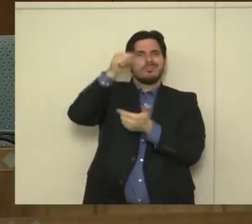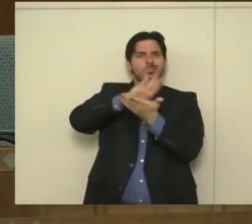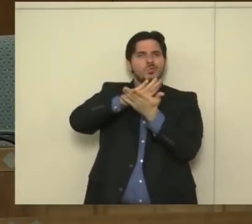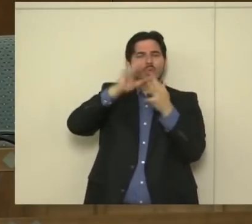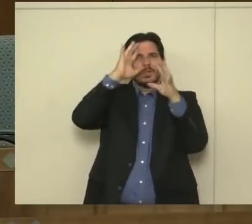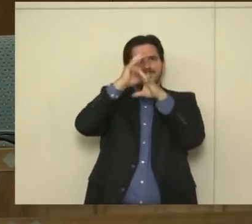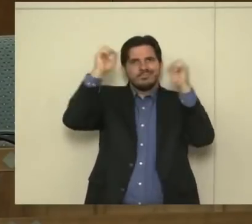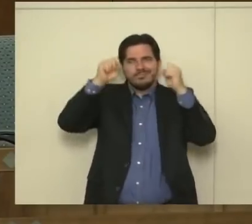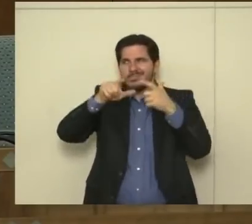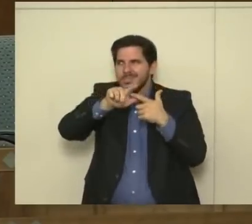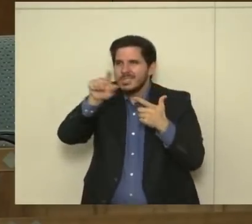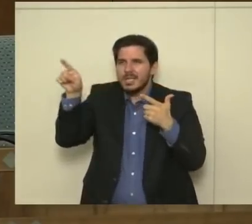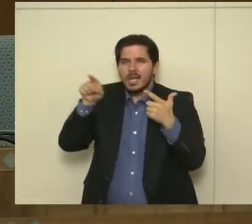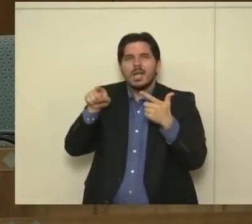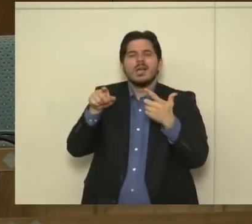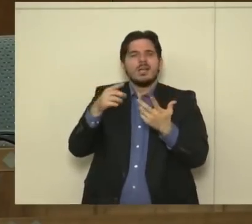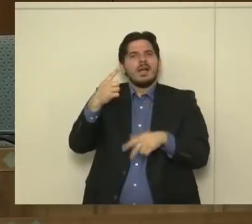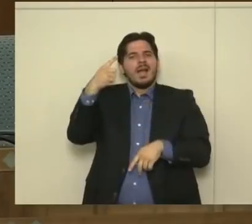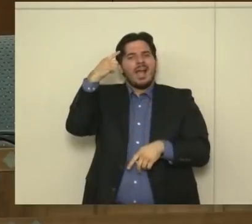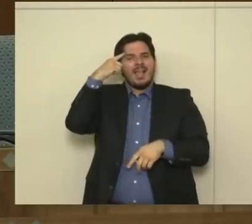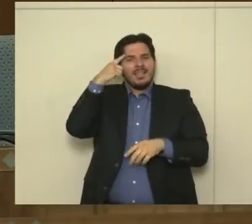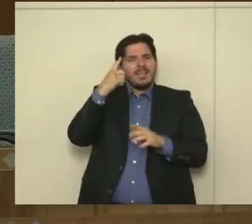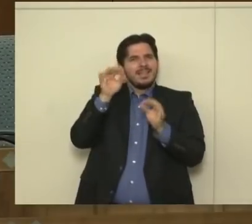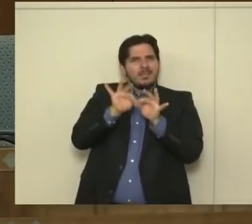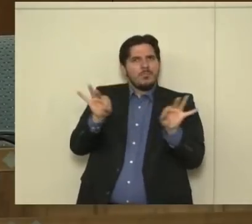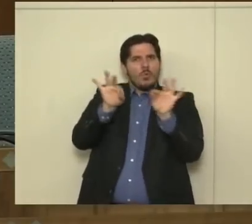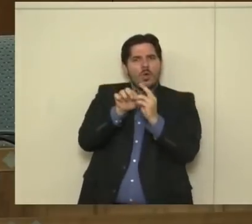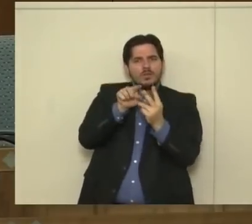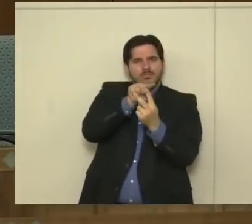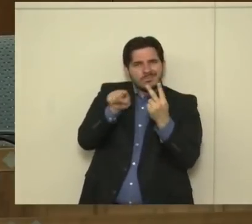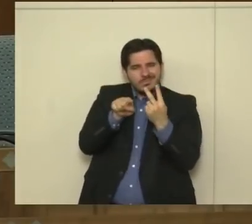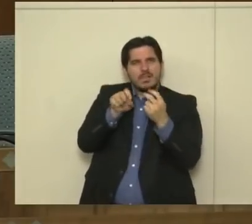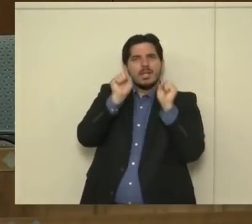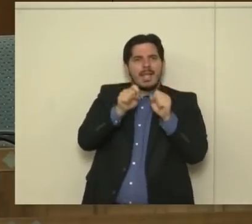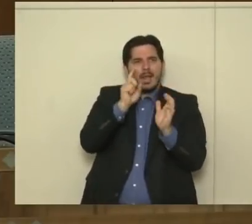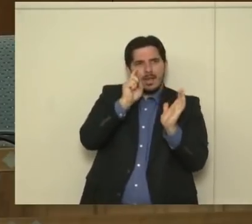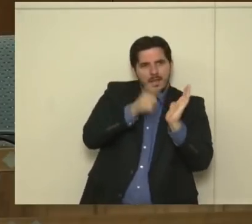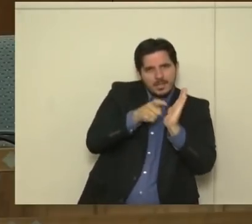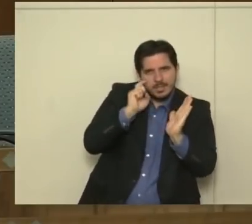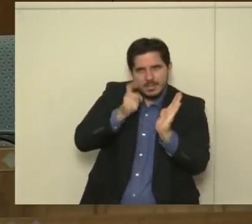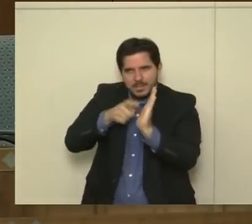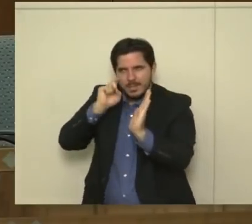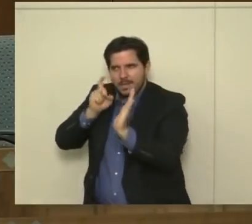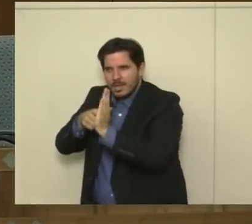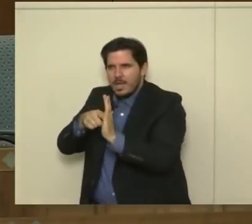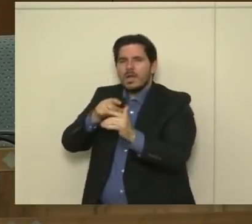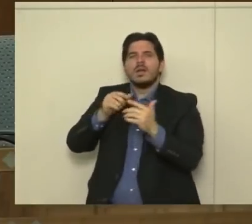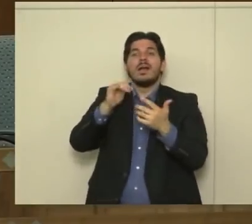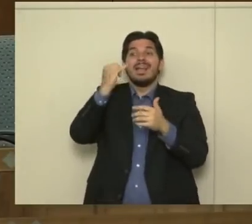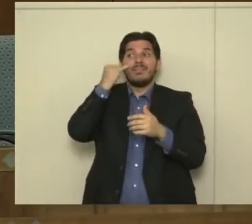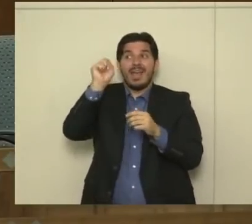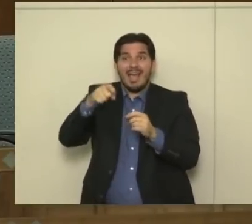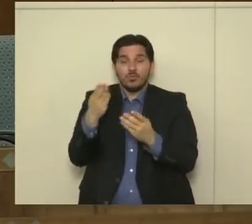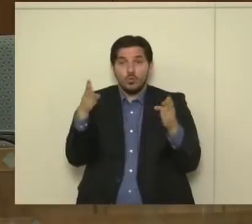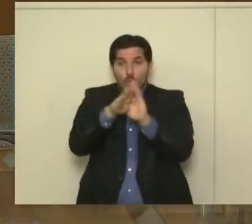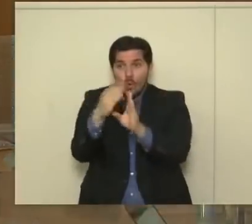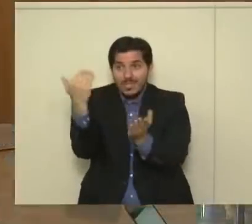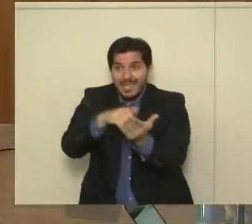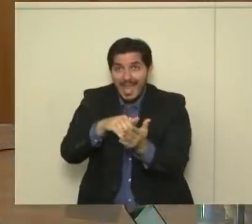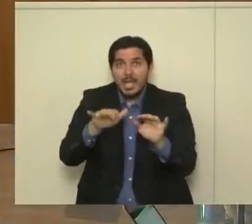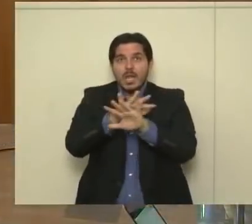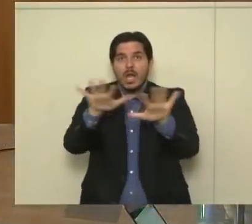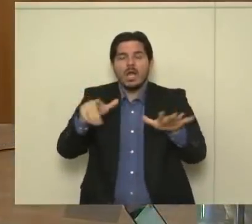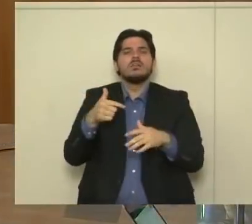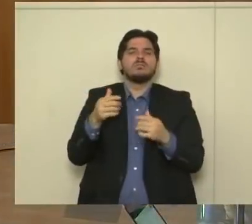to read the signs and make quicker decisions if pulling back needs to be done. So, thank you.